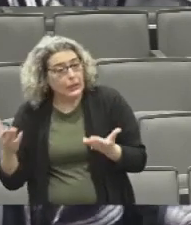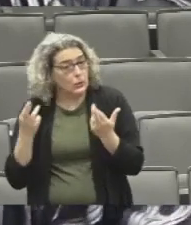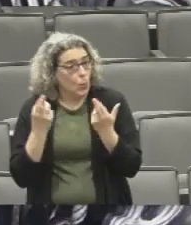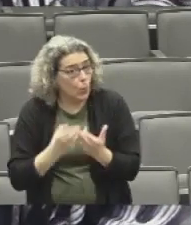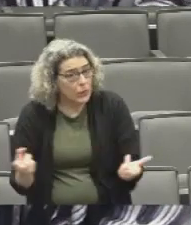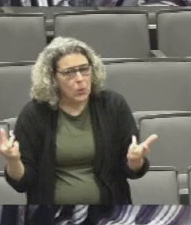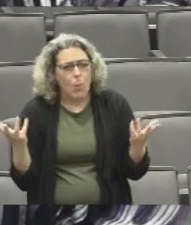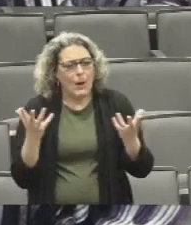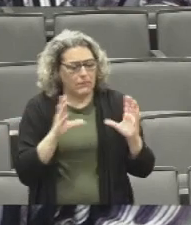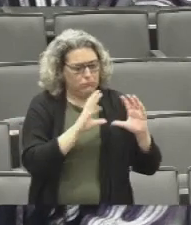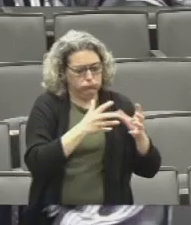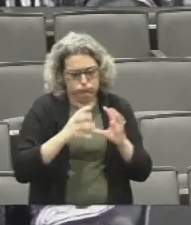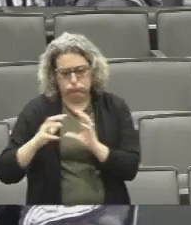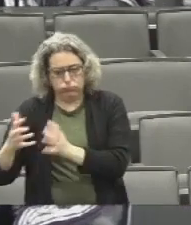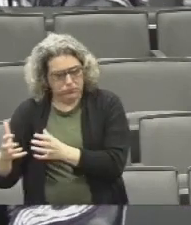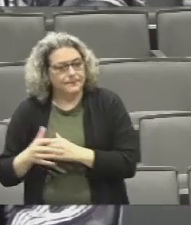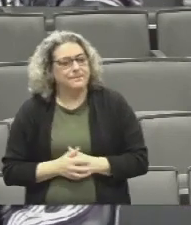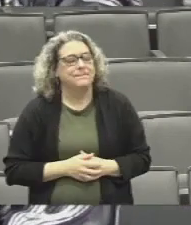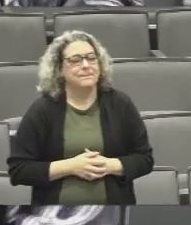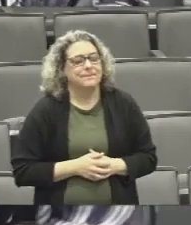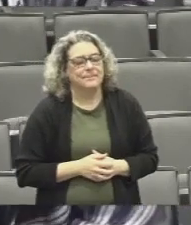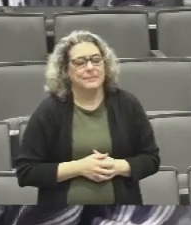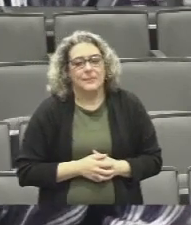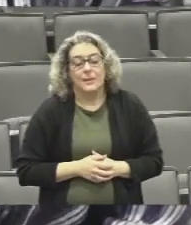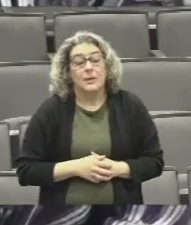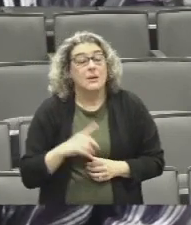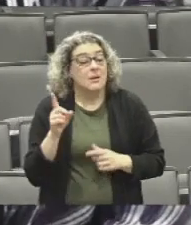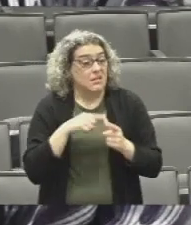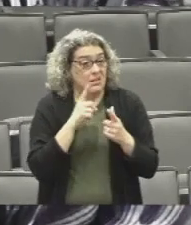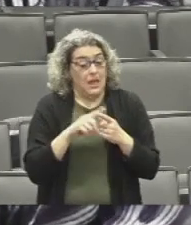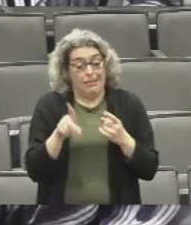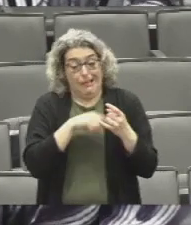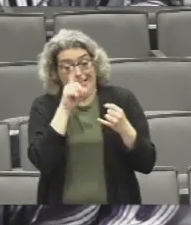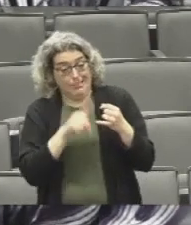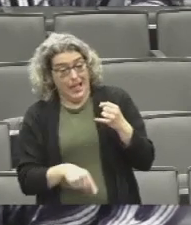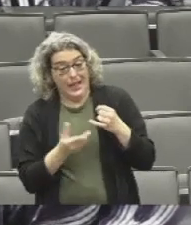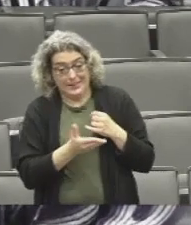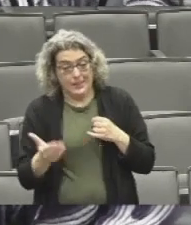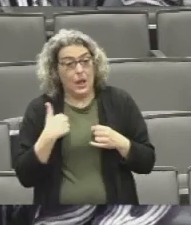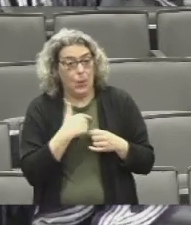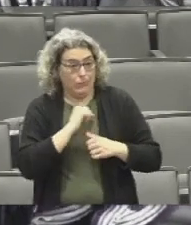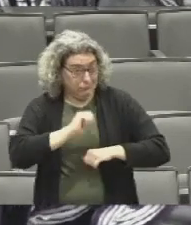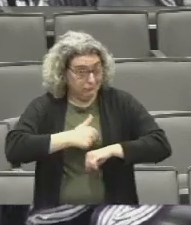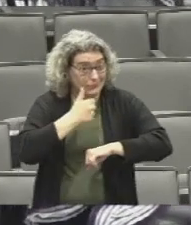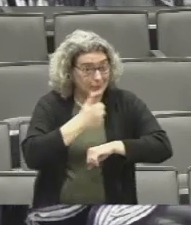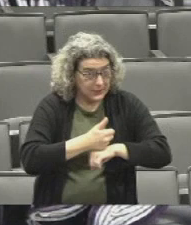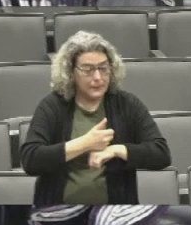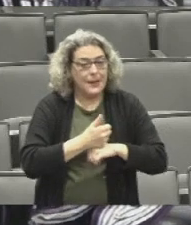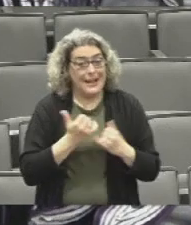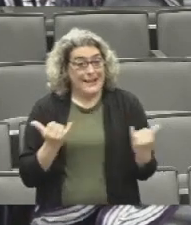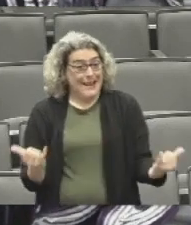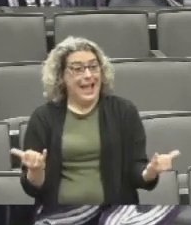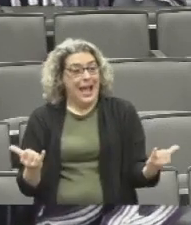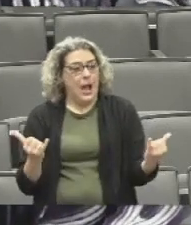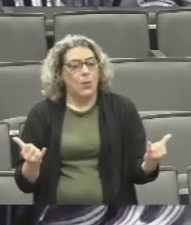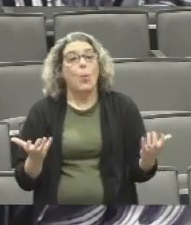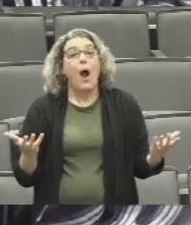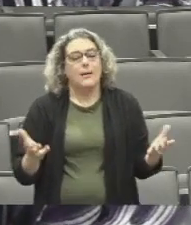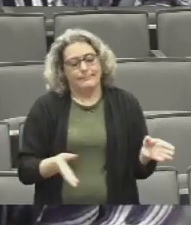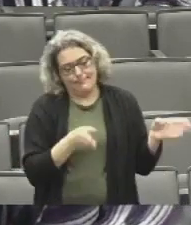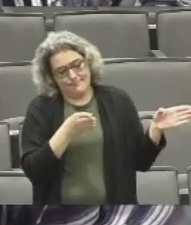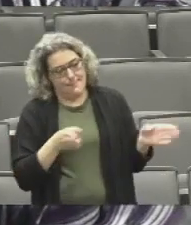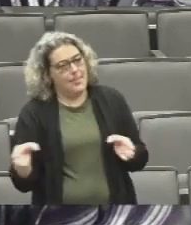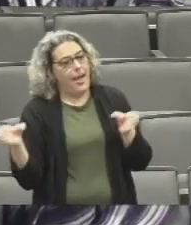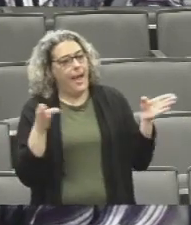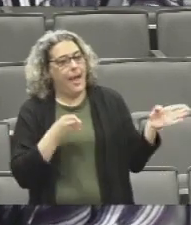good system. And the last effort that we have going on is now is